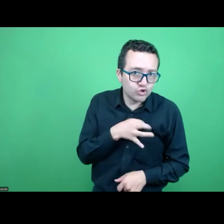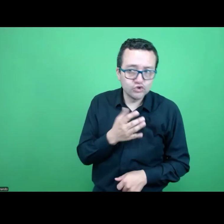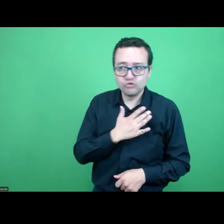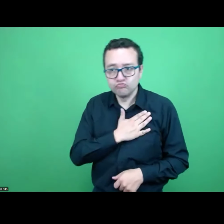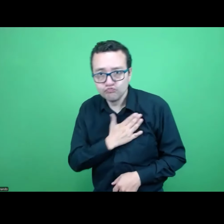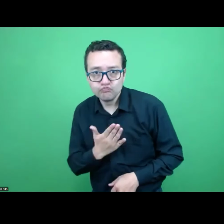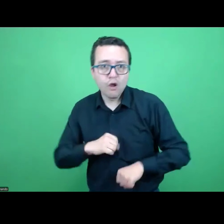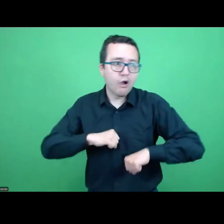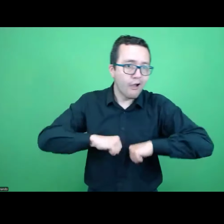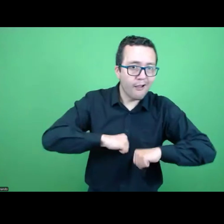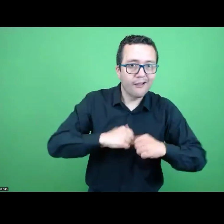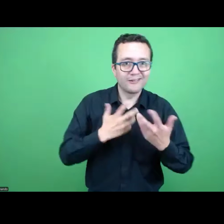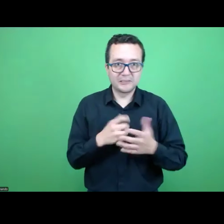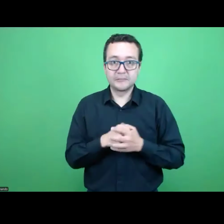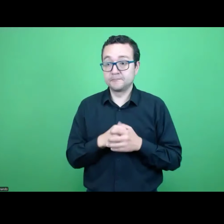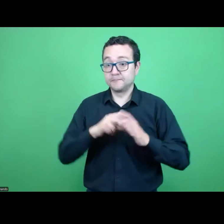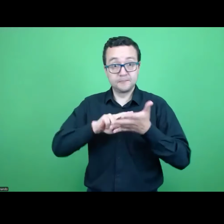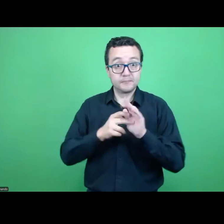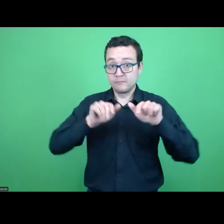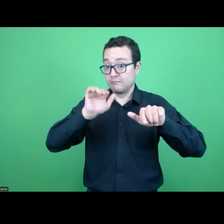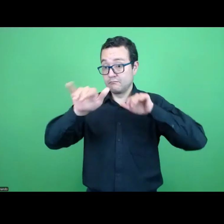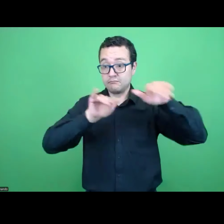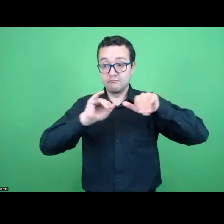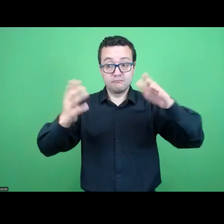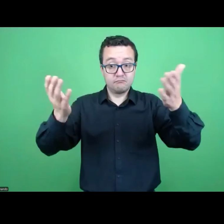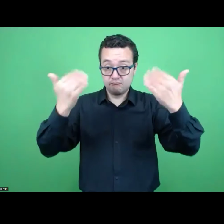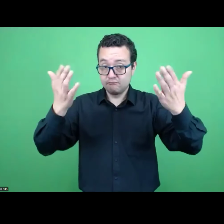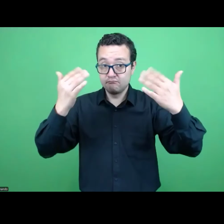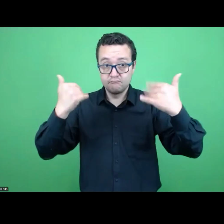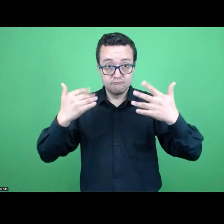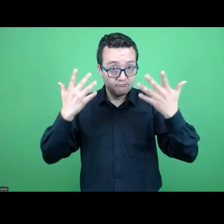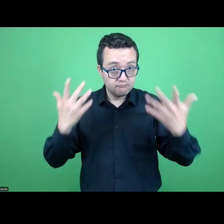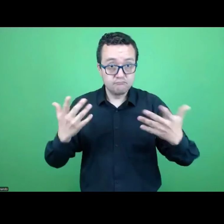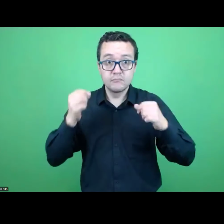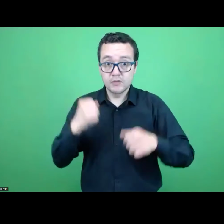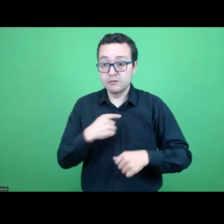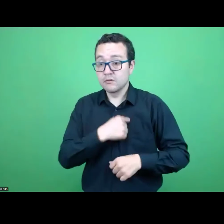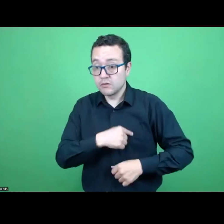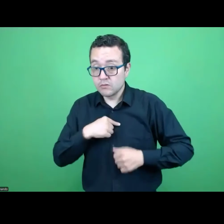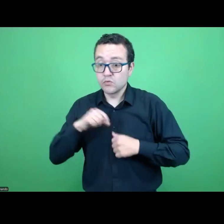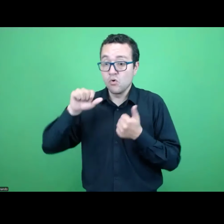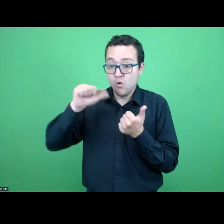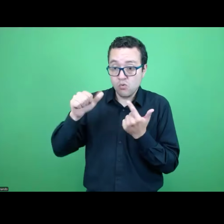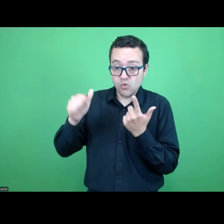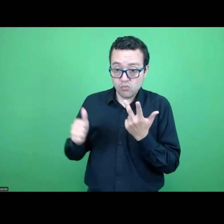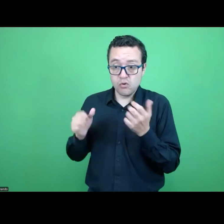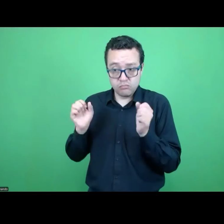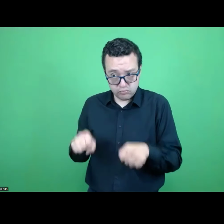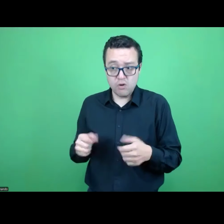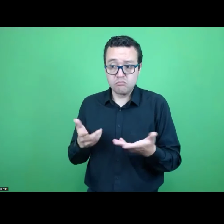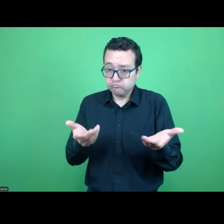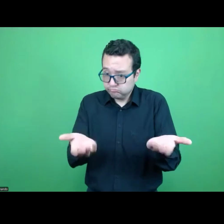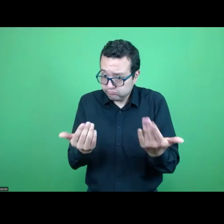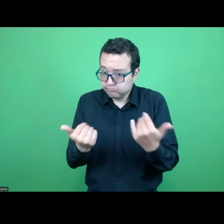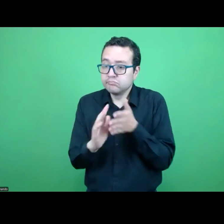that have submitted commitments to report. And we